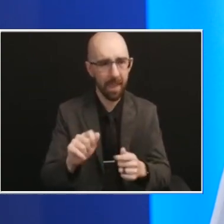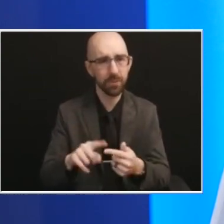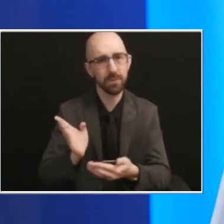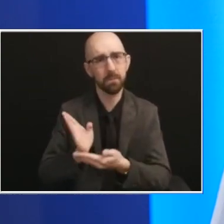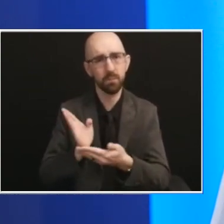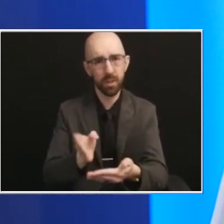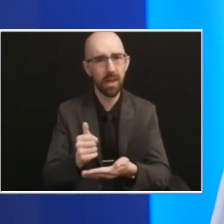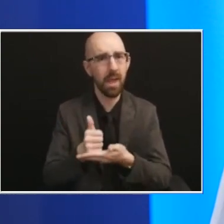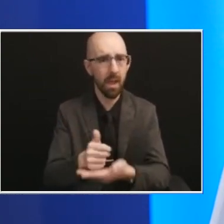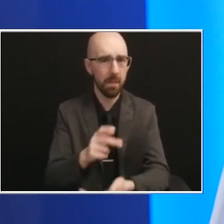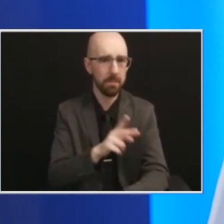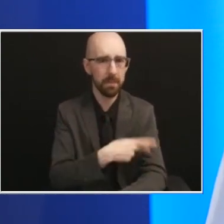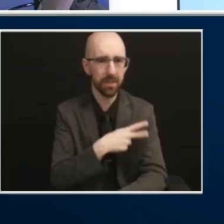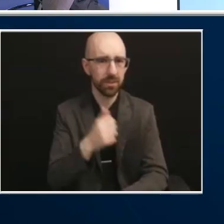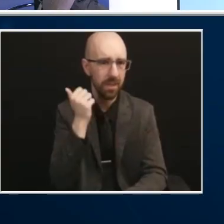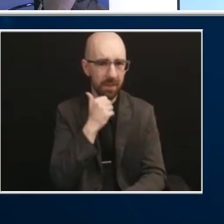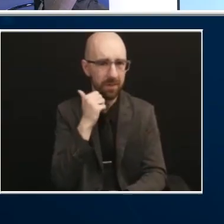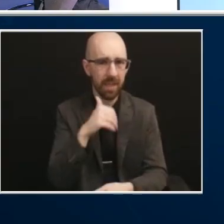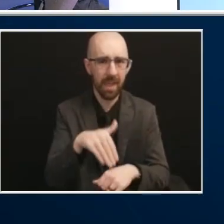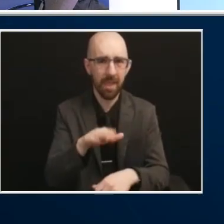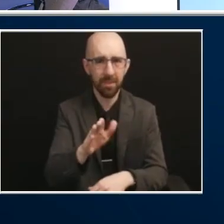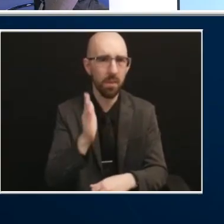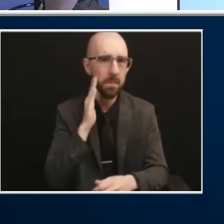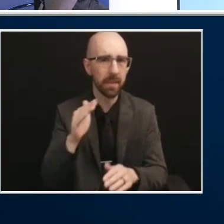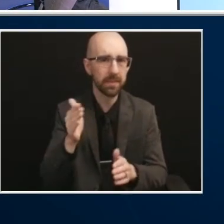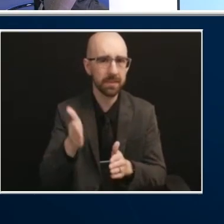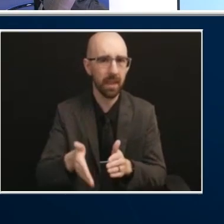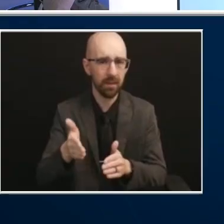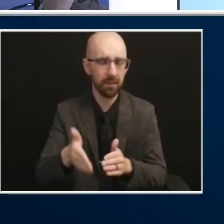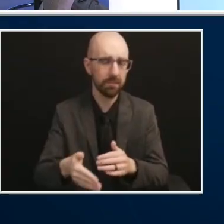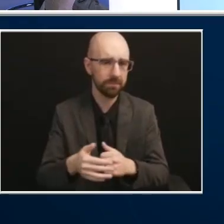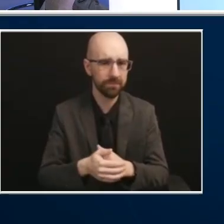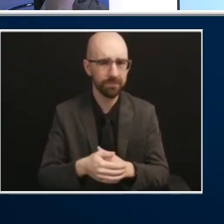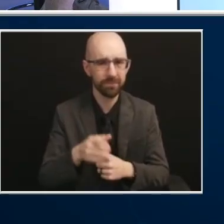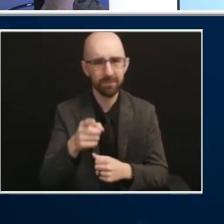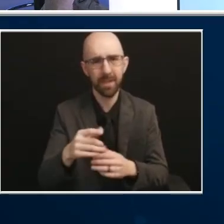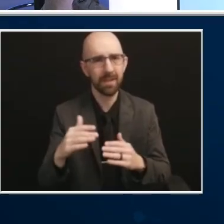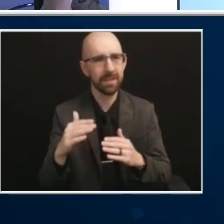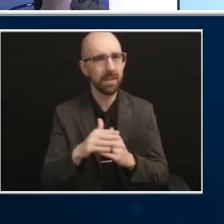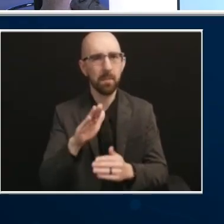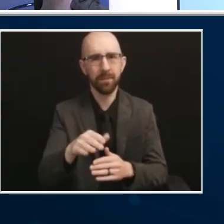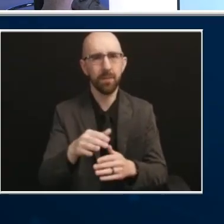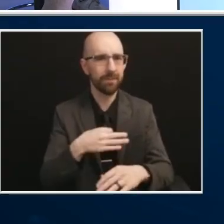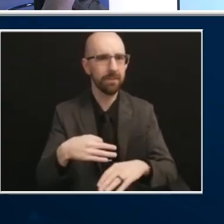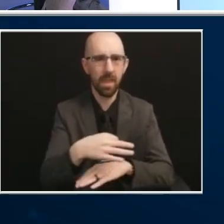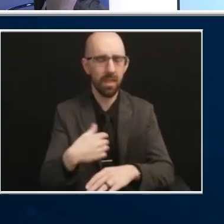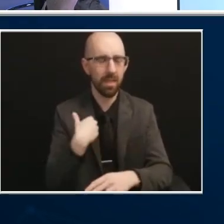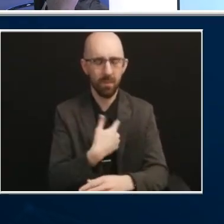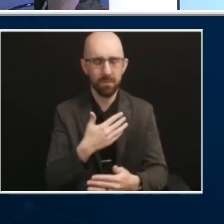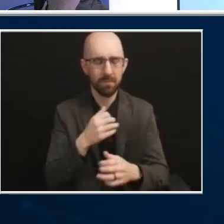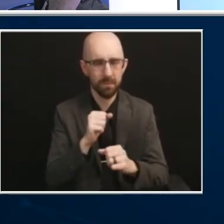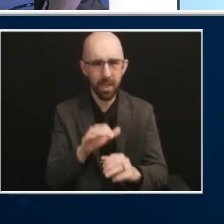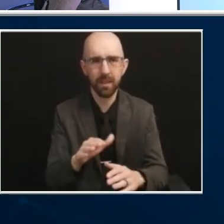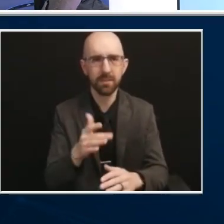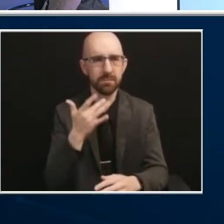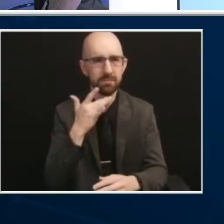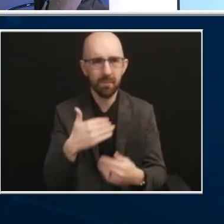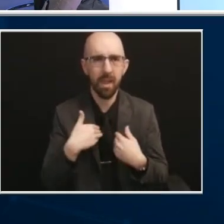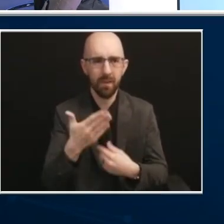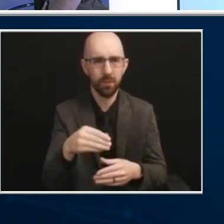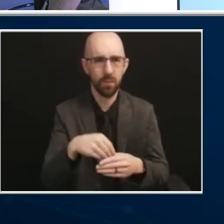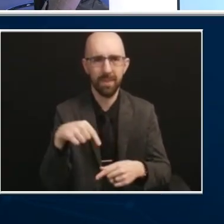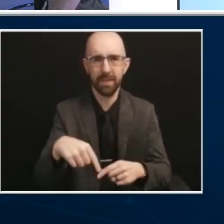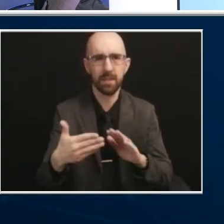patients every day at the bedside. Dr. Slater, you're at the top of your field. We are so blessed to have you in this community and at the